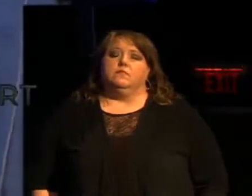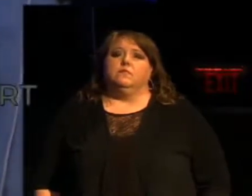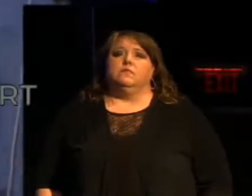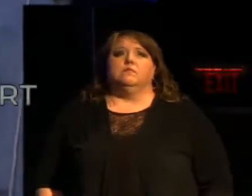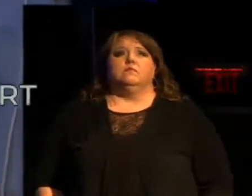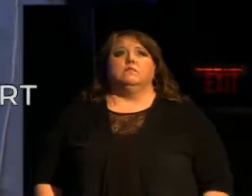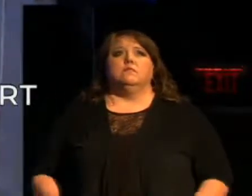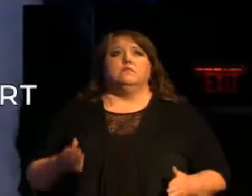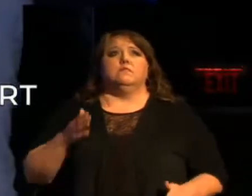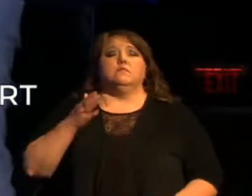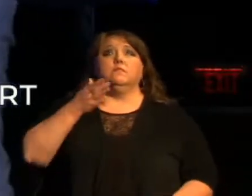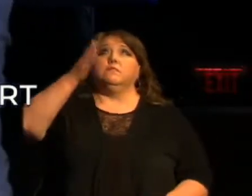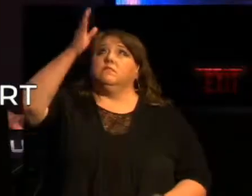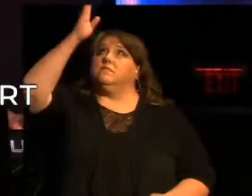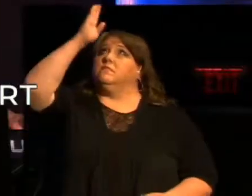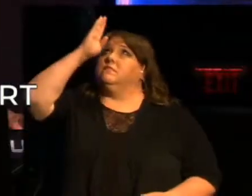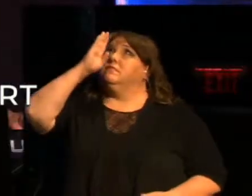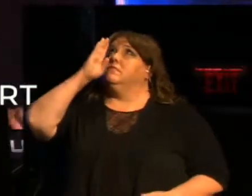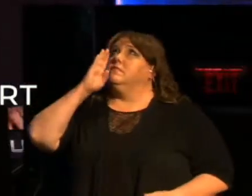God of creation,